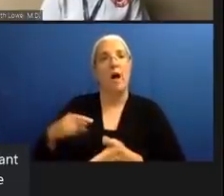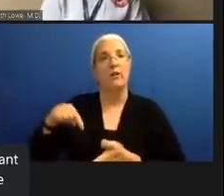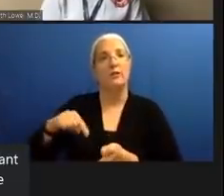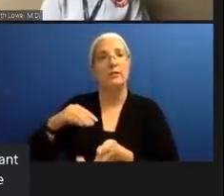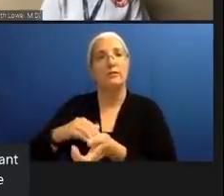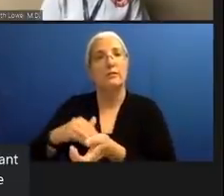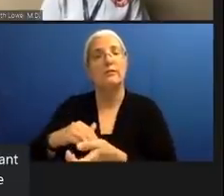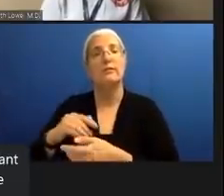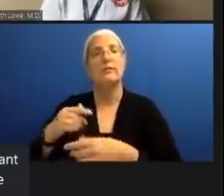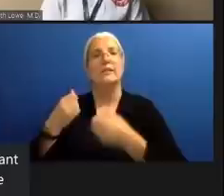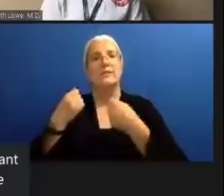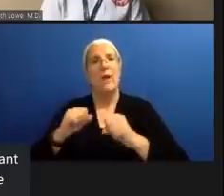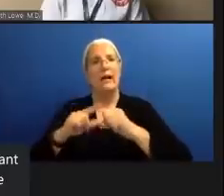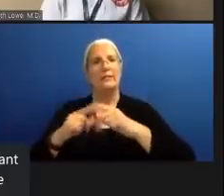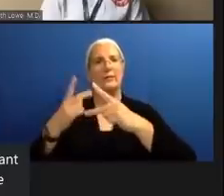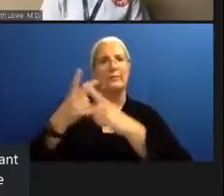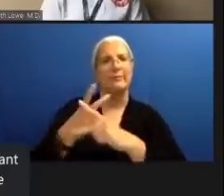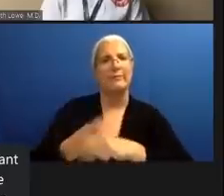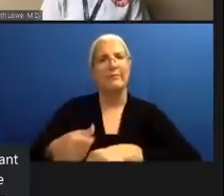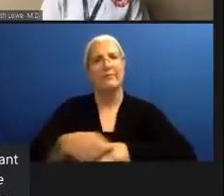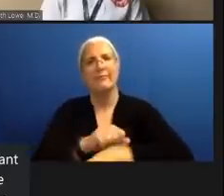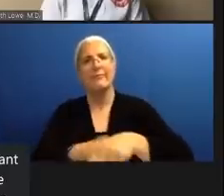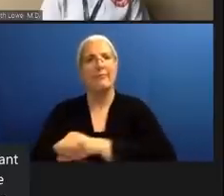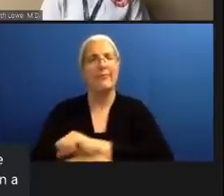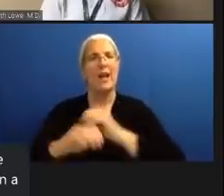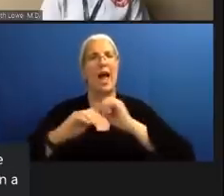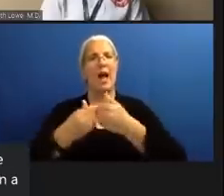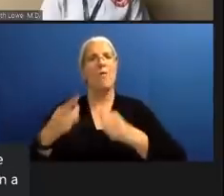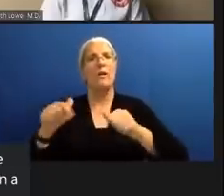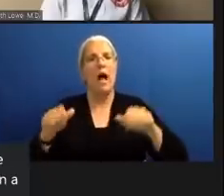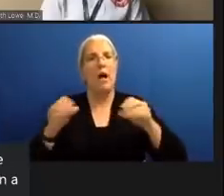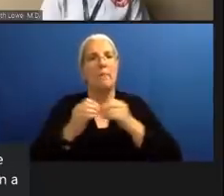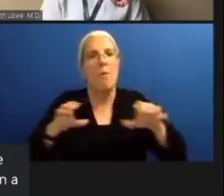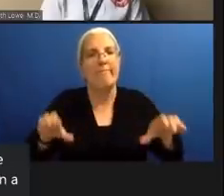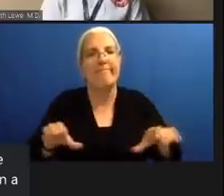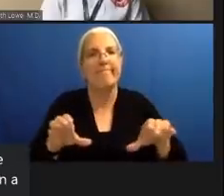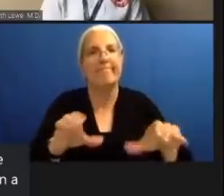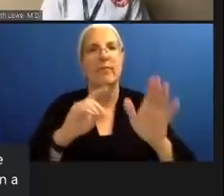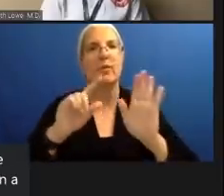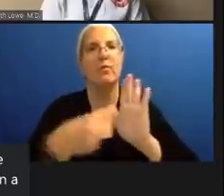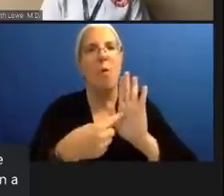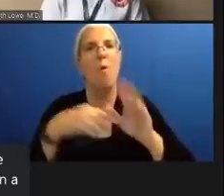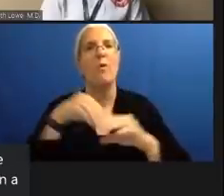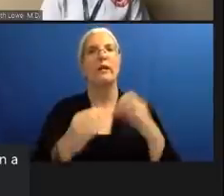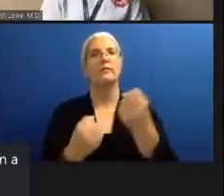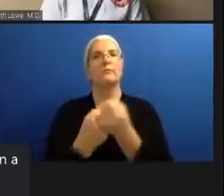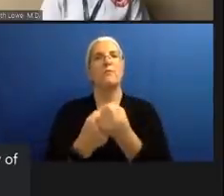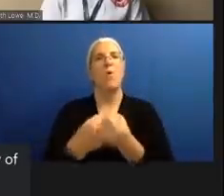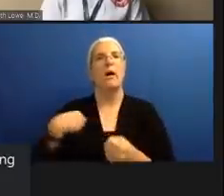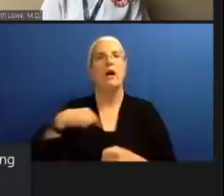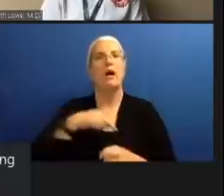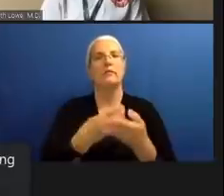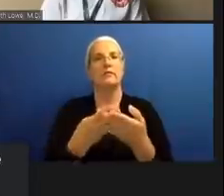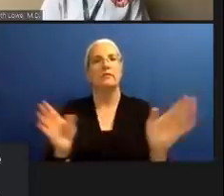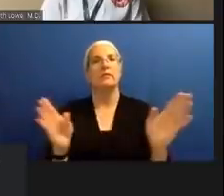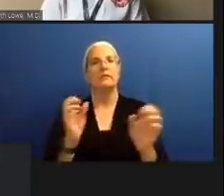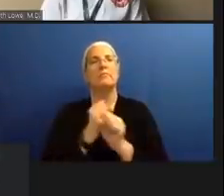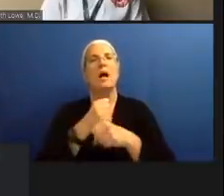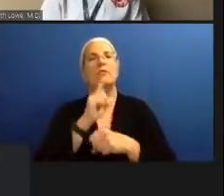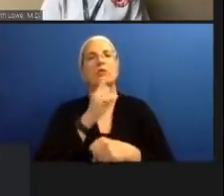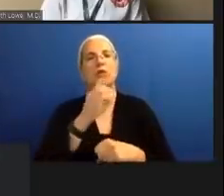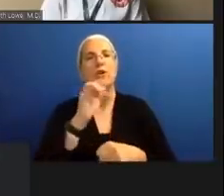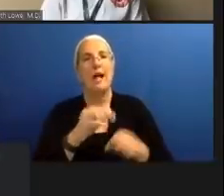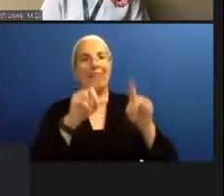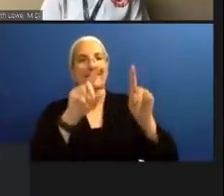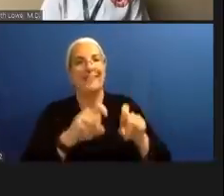role in a variety of different ways of supporting us, especially in making sure that testing options are available. So virtually all of